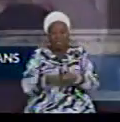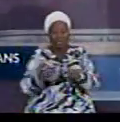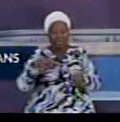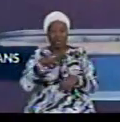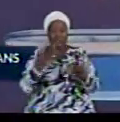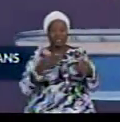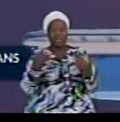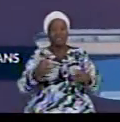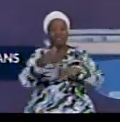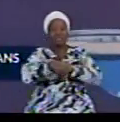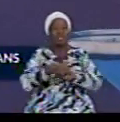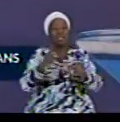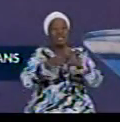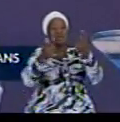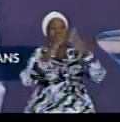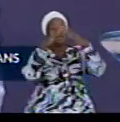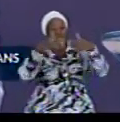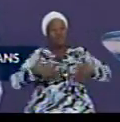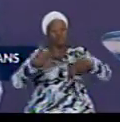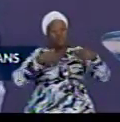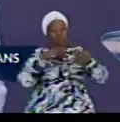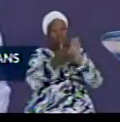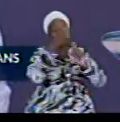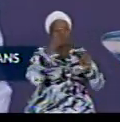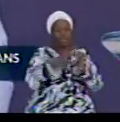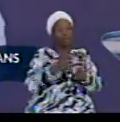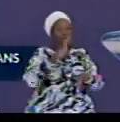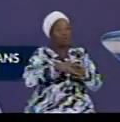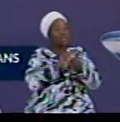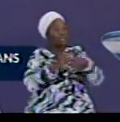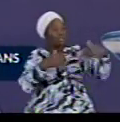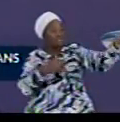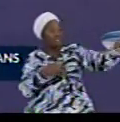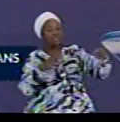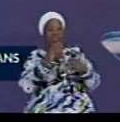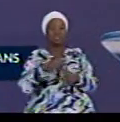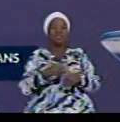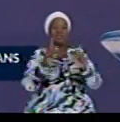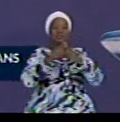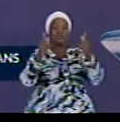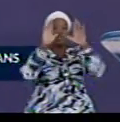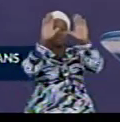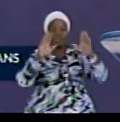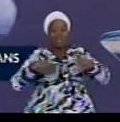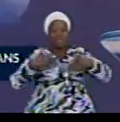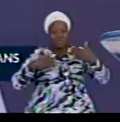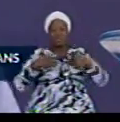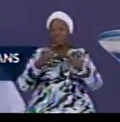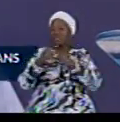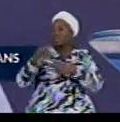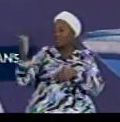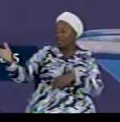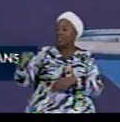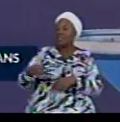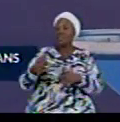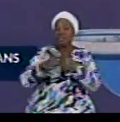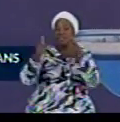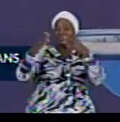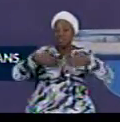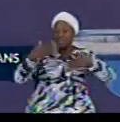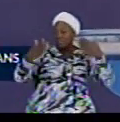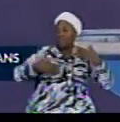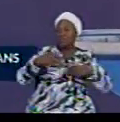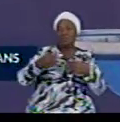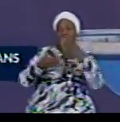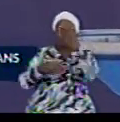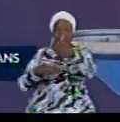great joy. On that side, great joy. In front of me here, great joy. On that